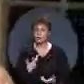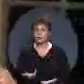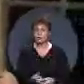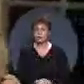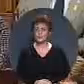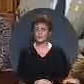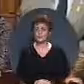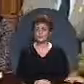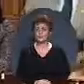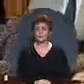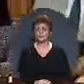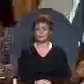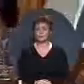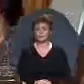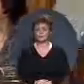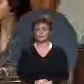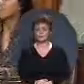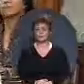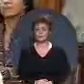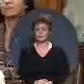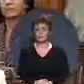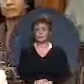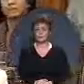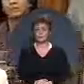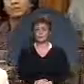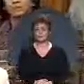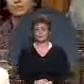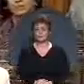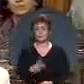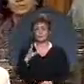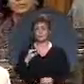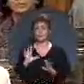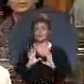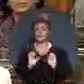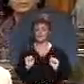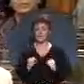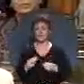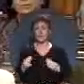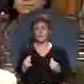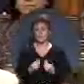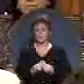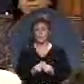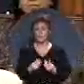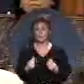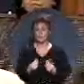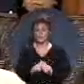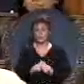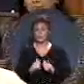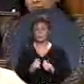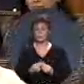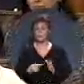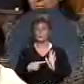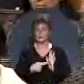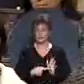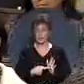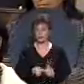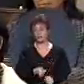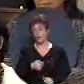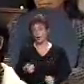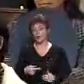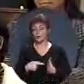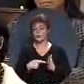Honourable Minister of Health. Mr. Speaker, there are many examples.